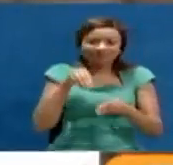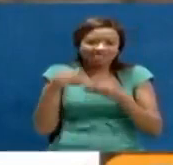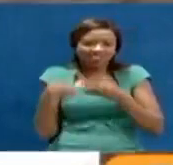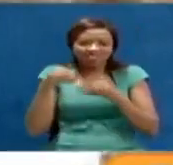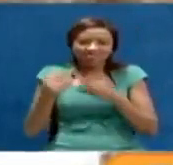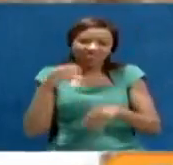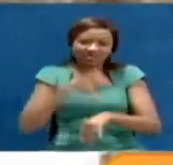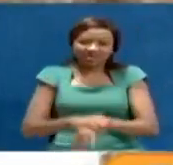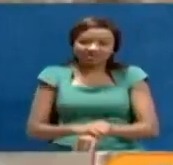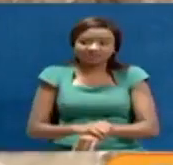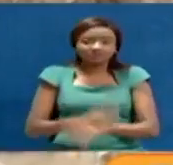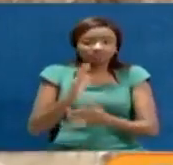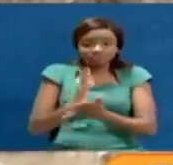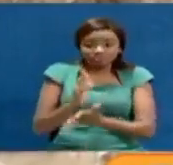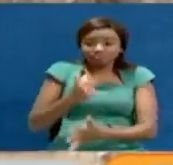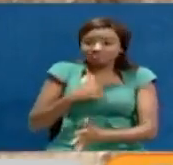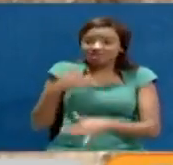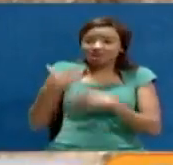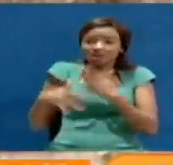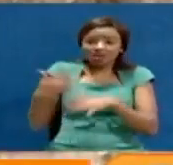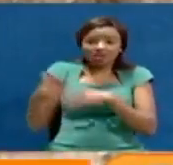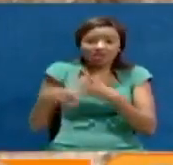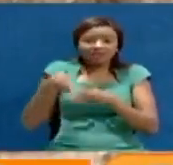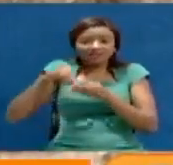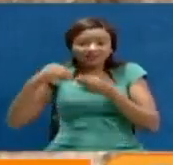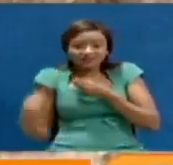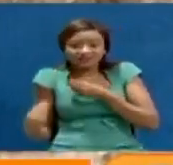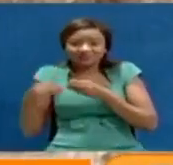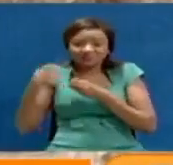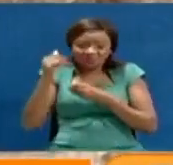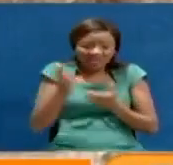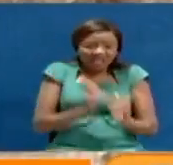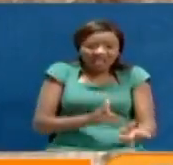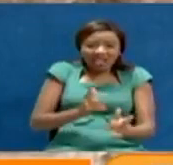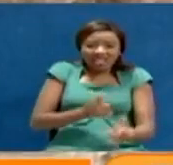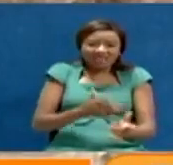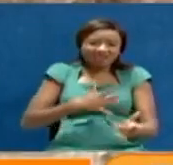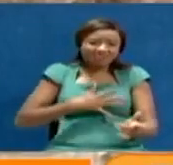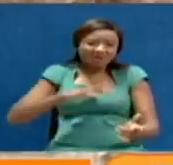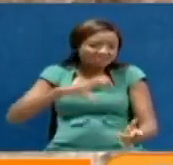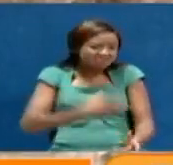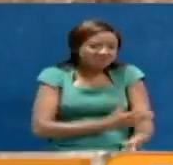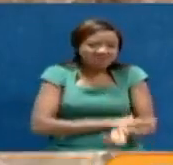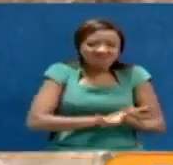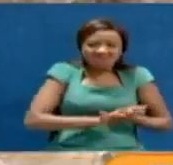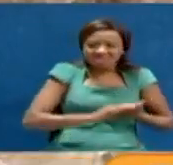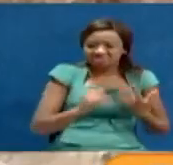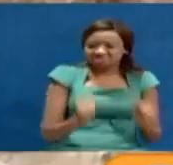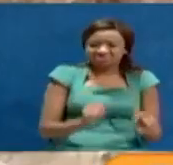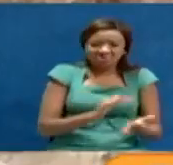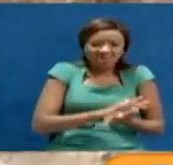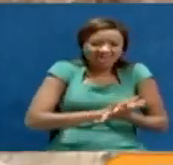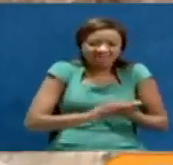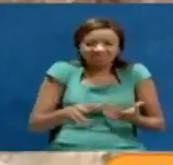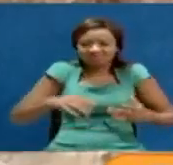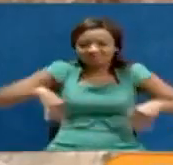least for now. Nikazidi kulemewa zaidi. Kwa ajili ya kwa sasa mguu uliisha nguvu kabisa. Tabii sasa matumizi